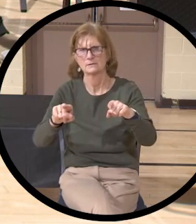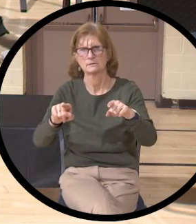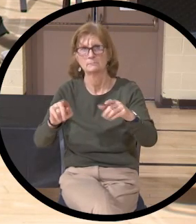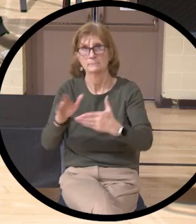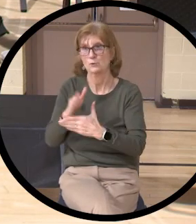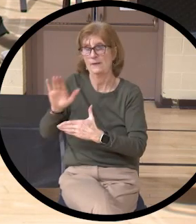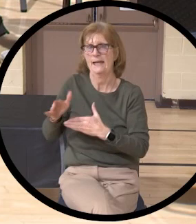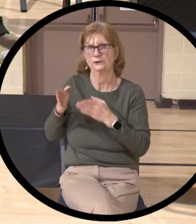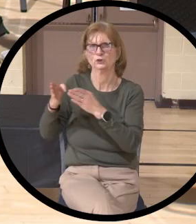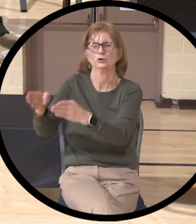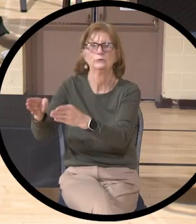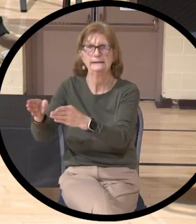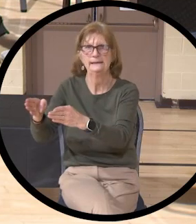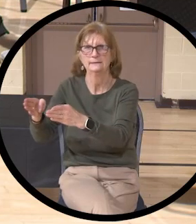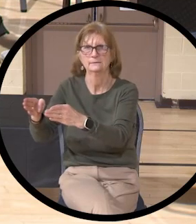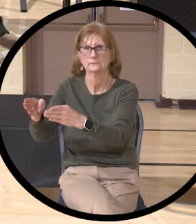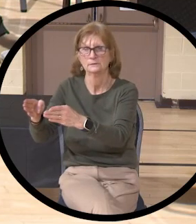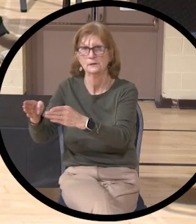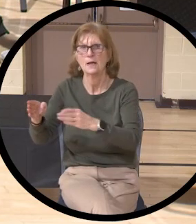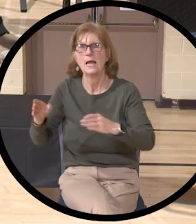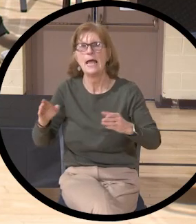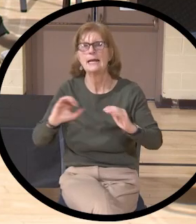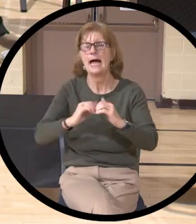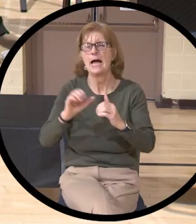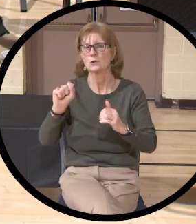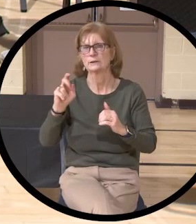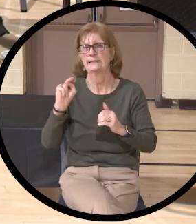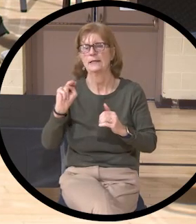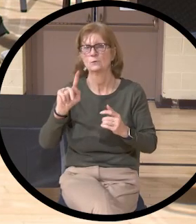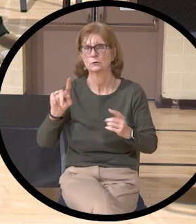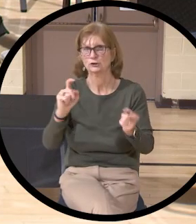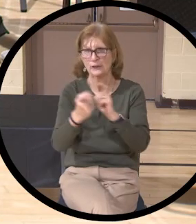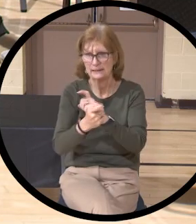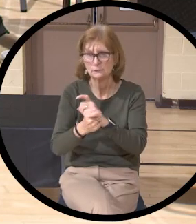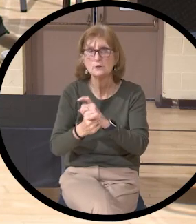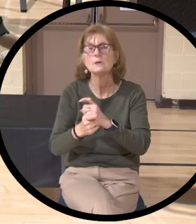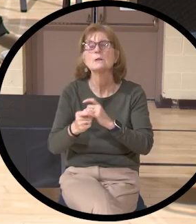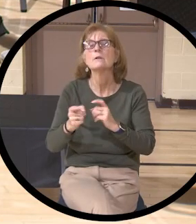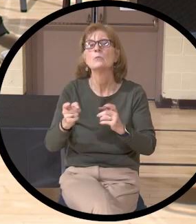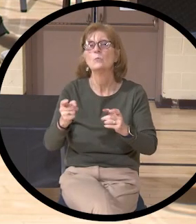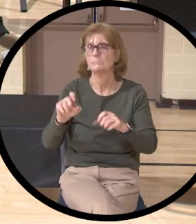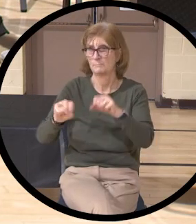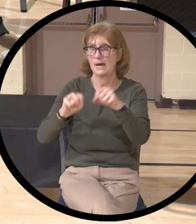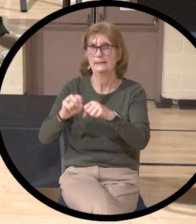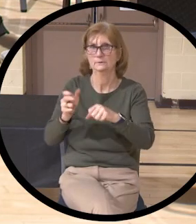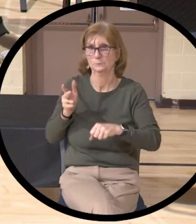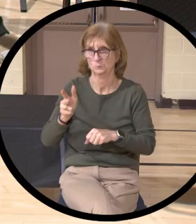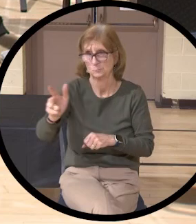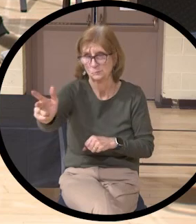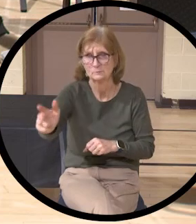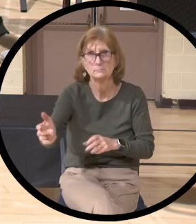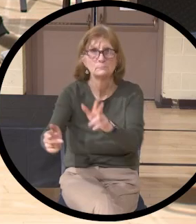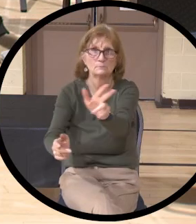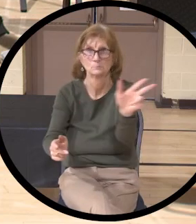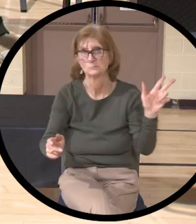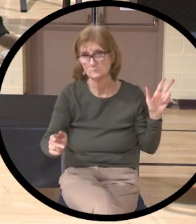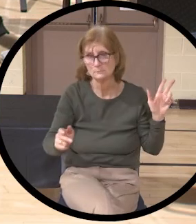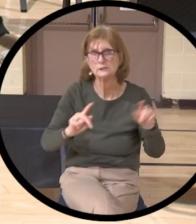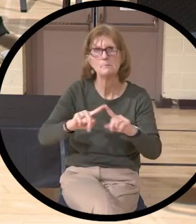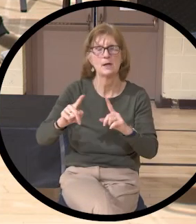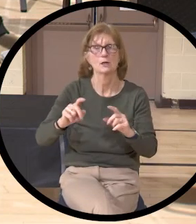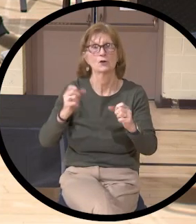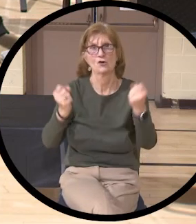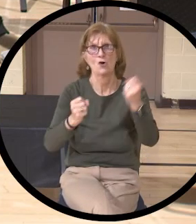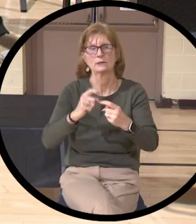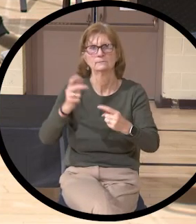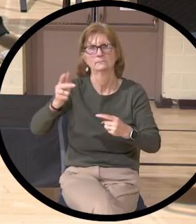is designed right now and how Stanton will be designed, in that there's bike lanes in both directions and parking on one side of the road. And as